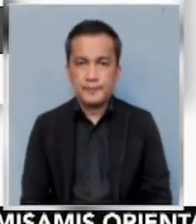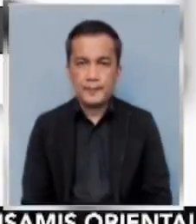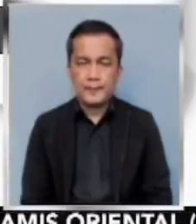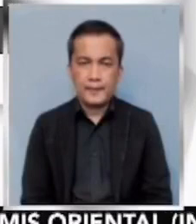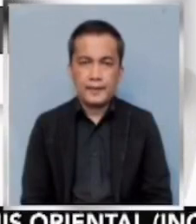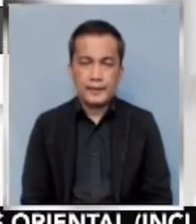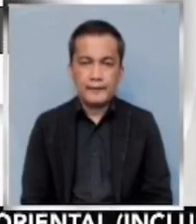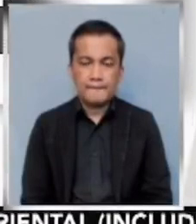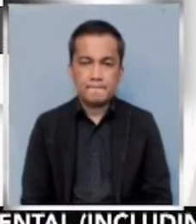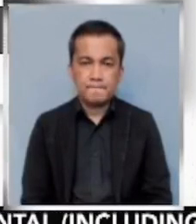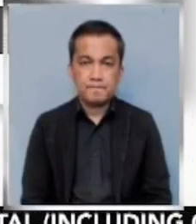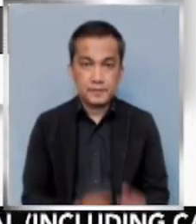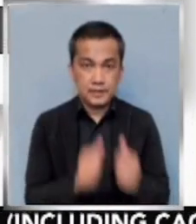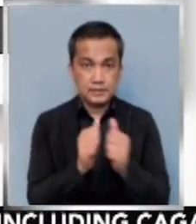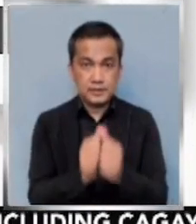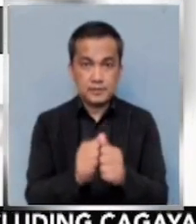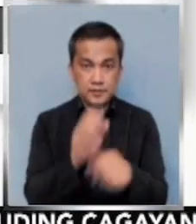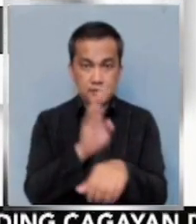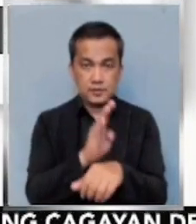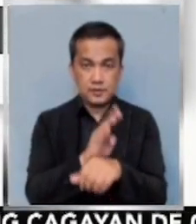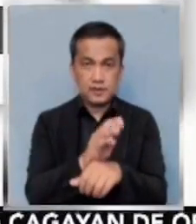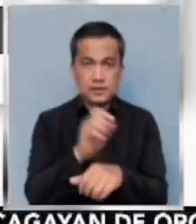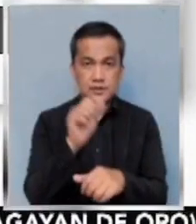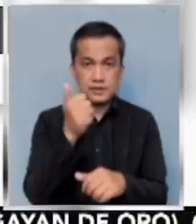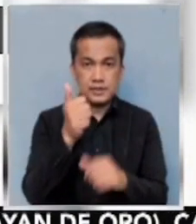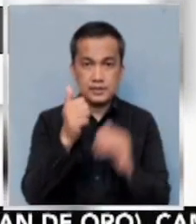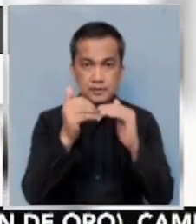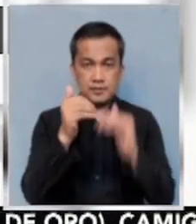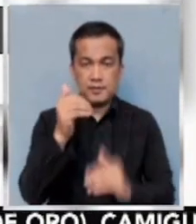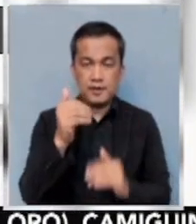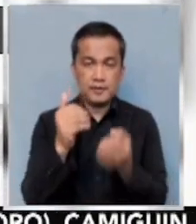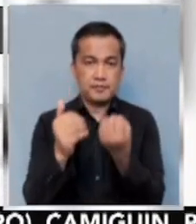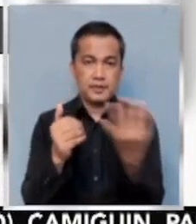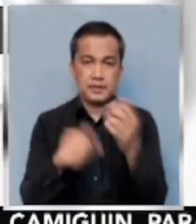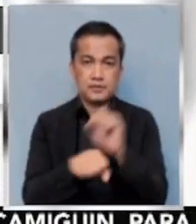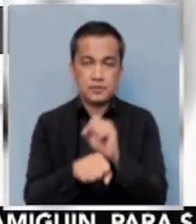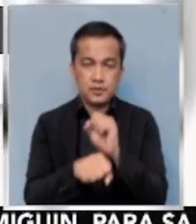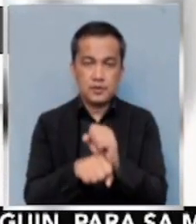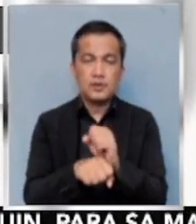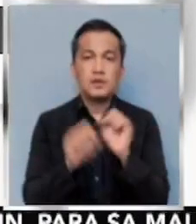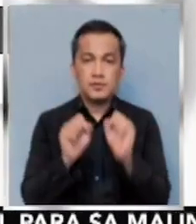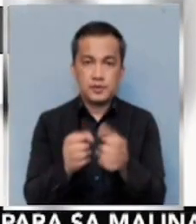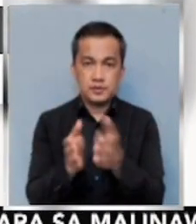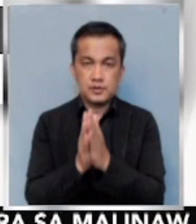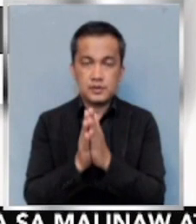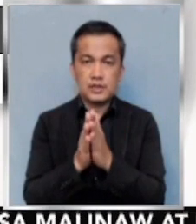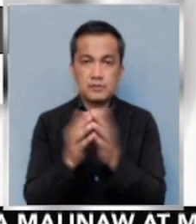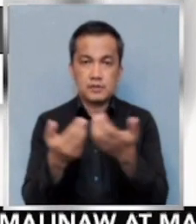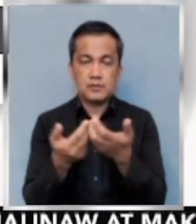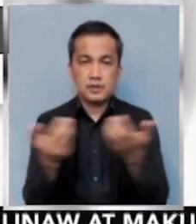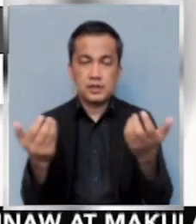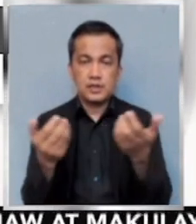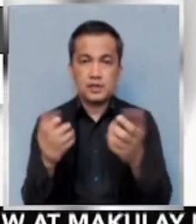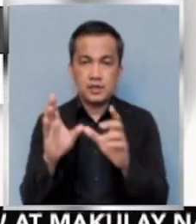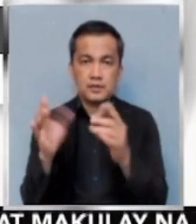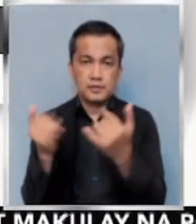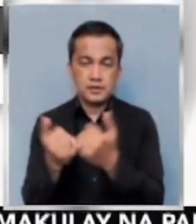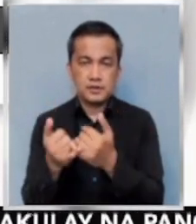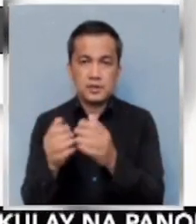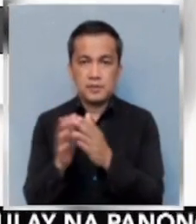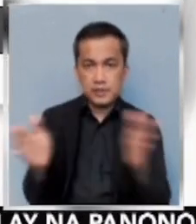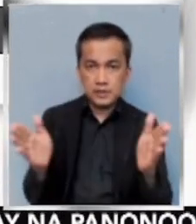wage. Kasama rito ang mga negosyong 10 pababa lang ang bilang ng empleyado. Pwede rin humingi ng exemption ng mga kumpanya, malaki man o maliit,